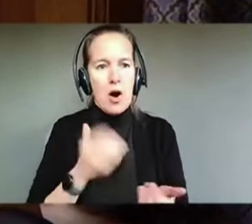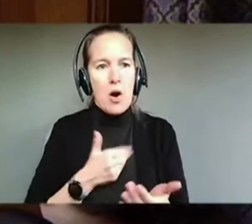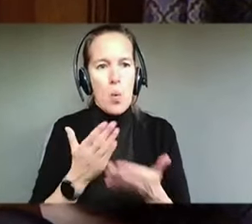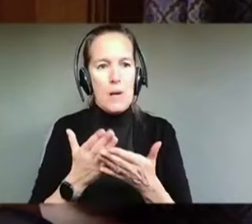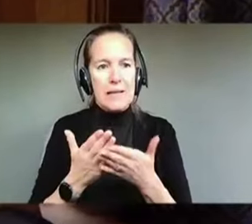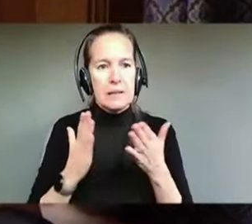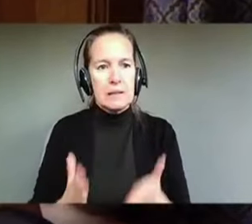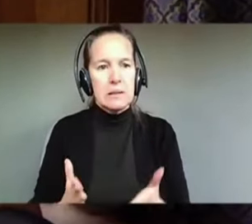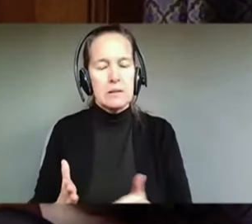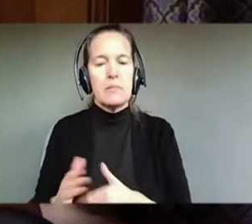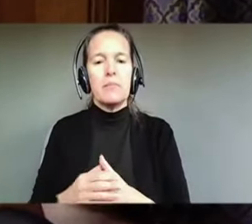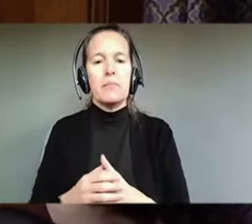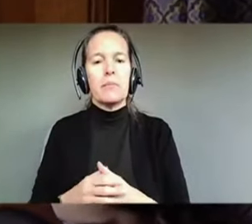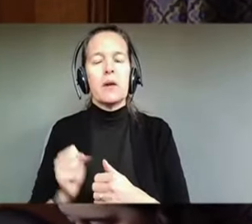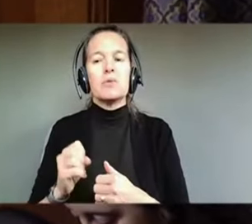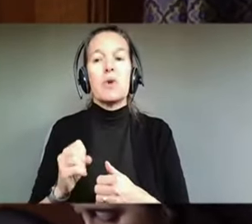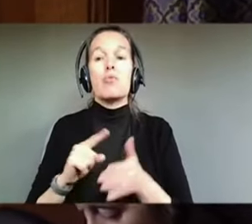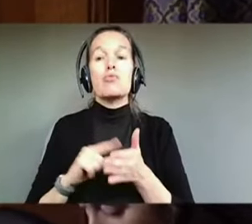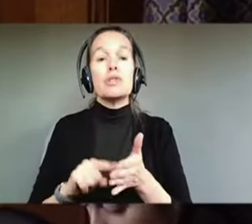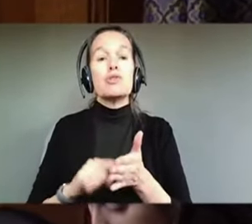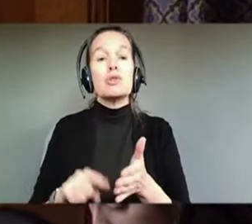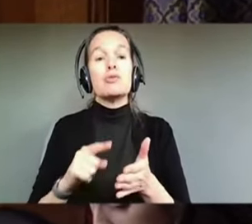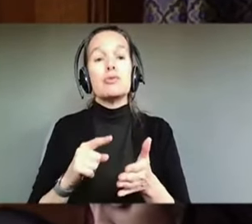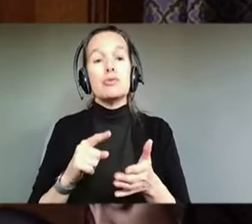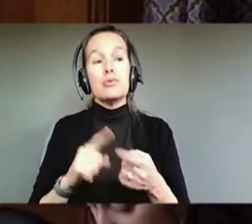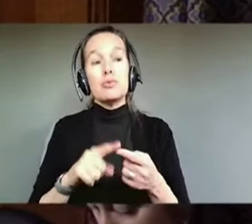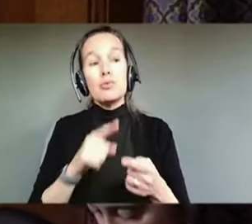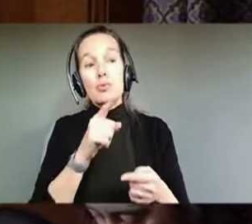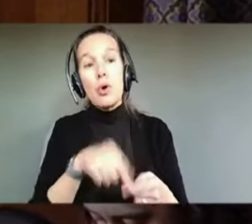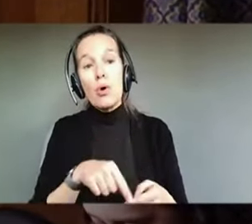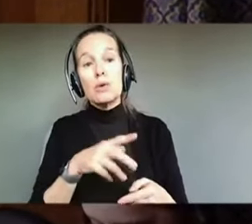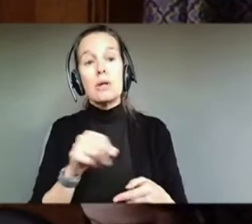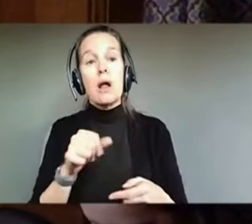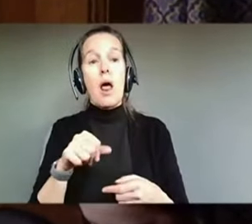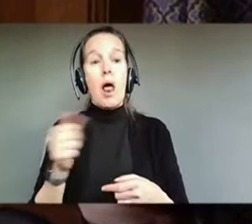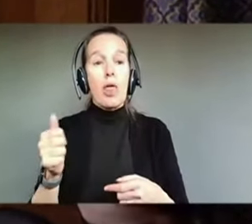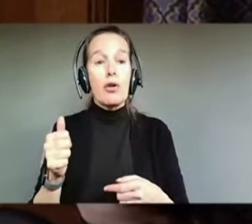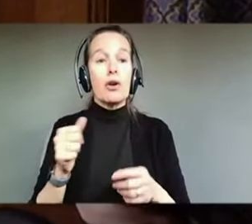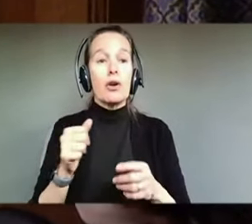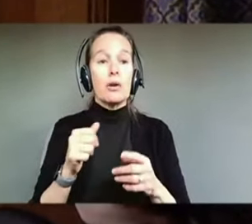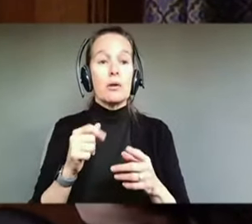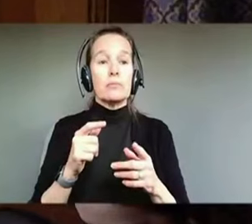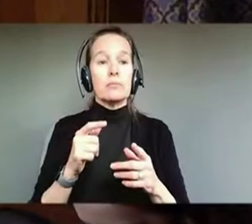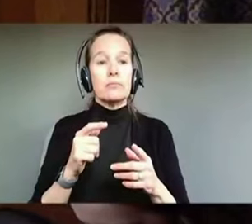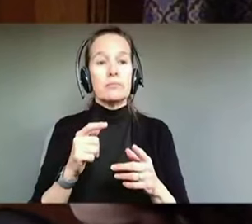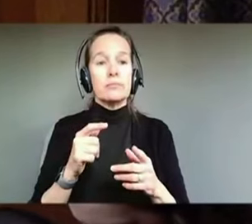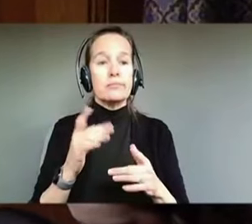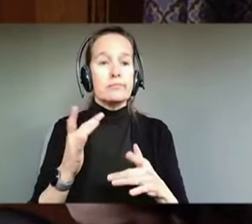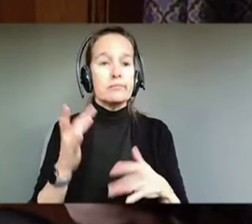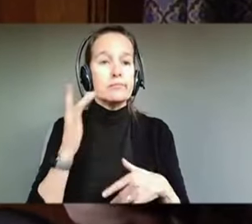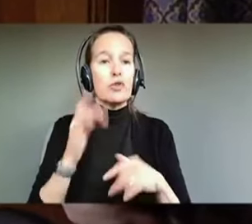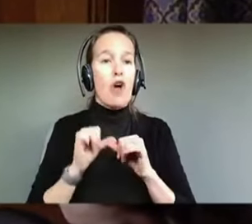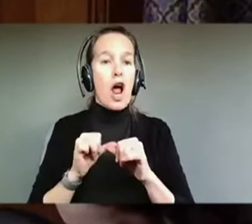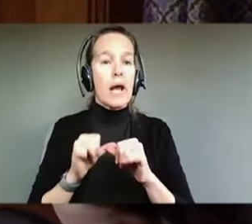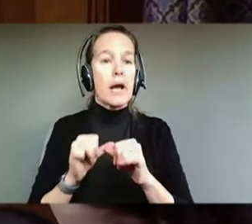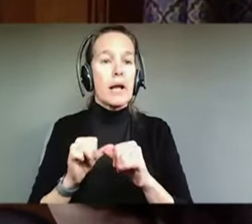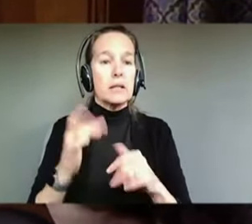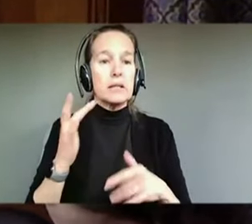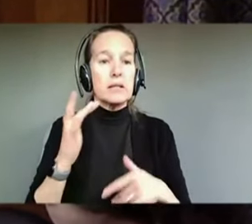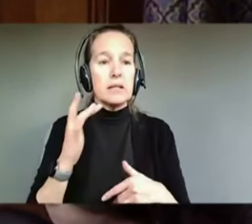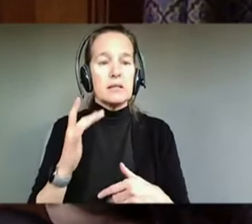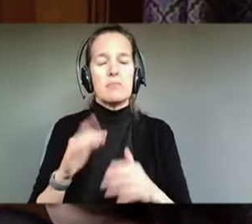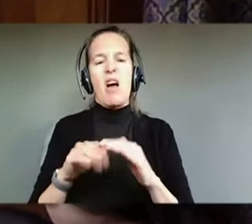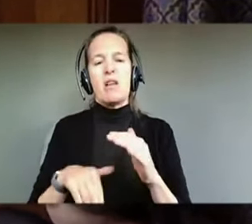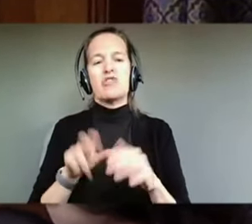research into these and other infection-related chronic illnesses is sorely overdue and underfunded. And this has